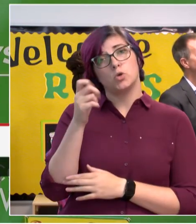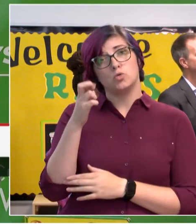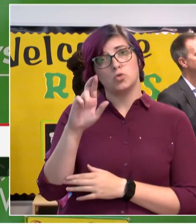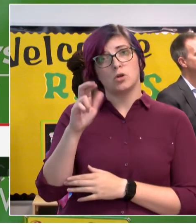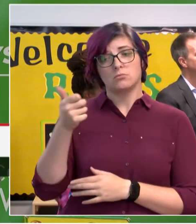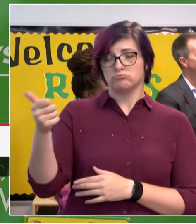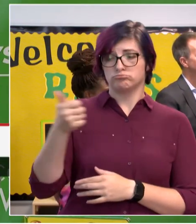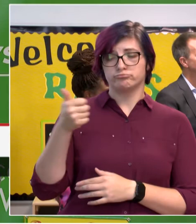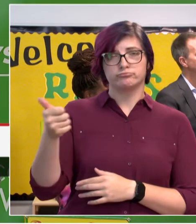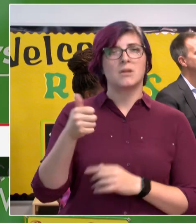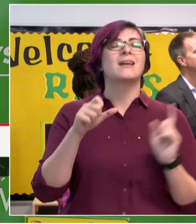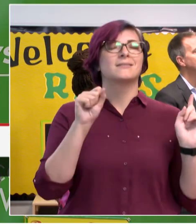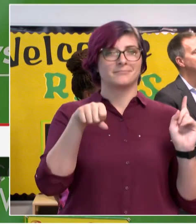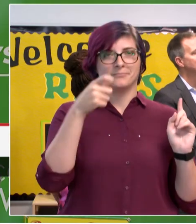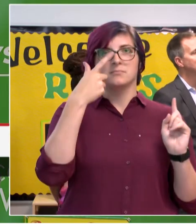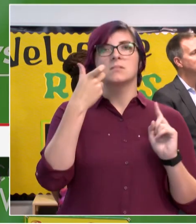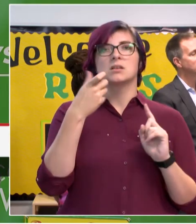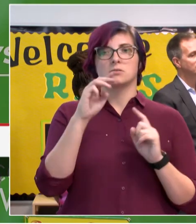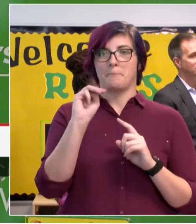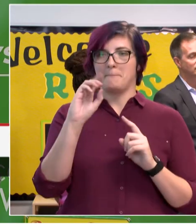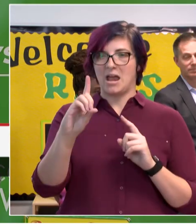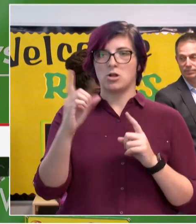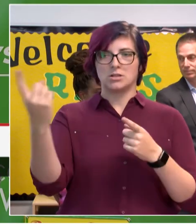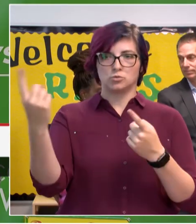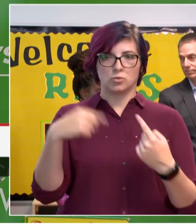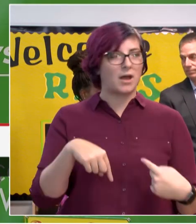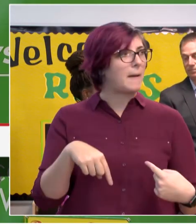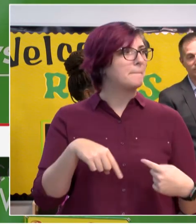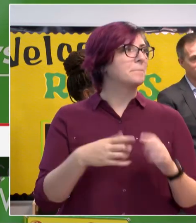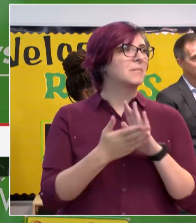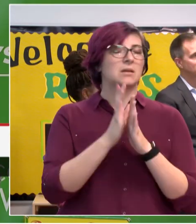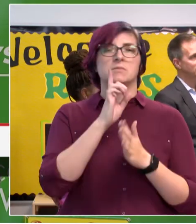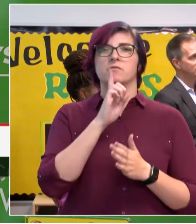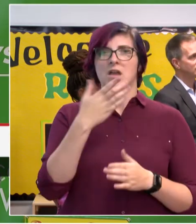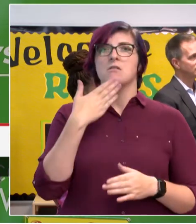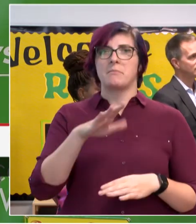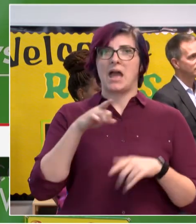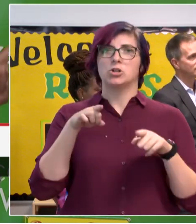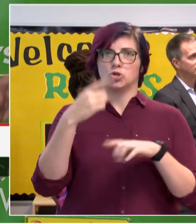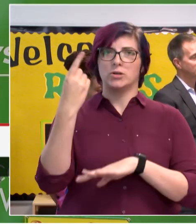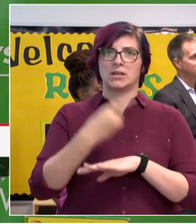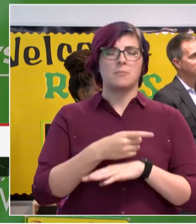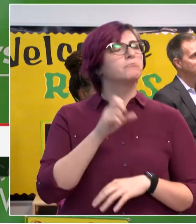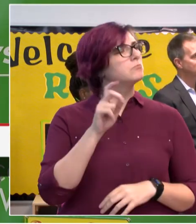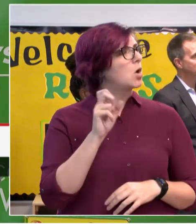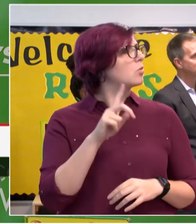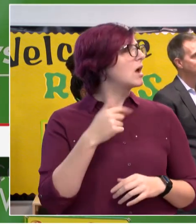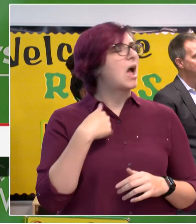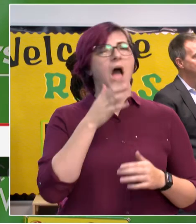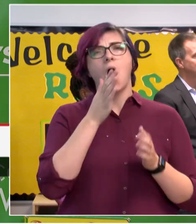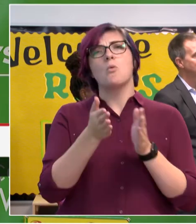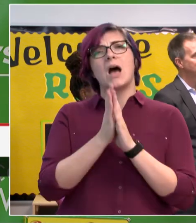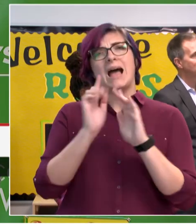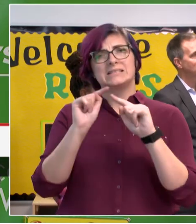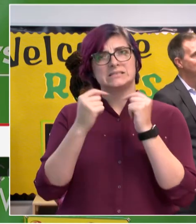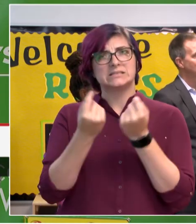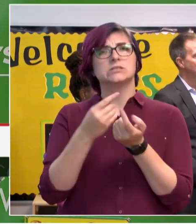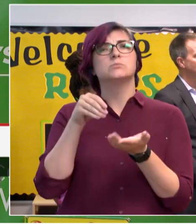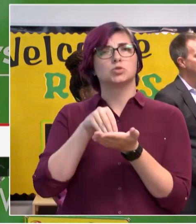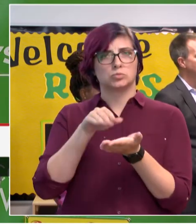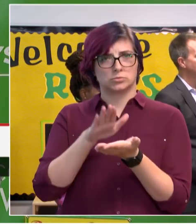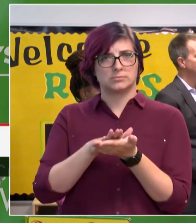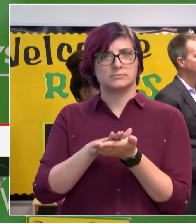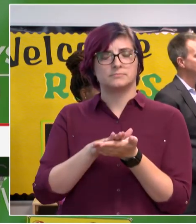into Maryland and come Okay. down this way. So Okay. it is very bad, very Okay, so let me ask the team to note that we